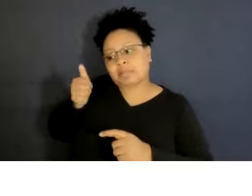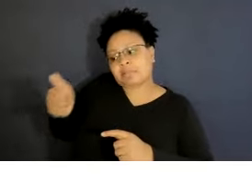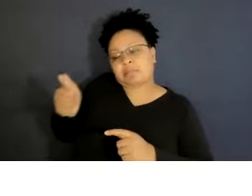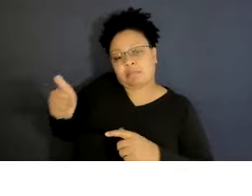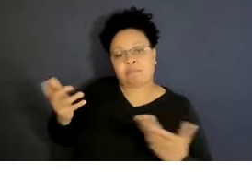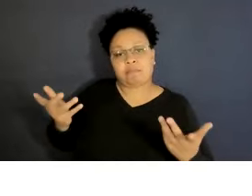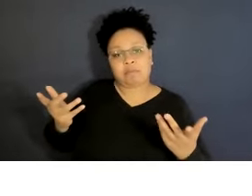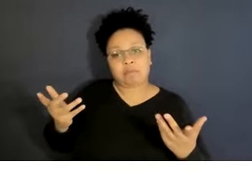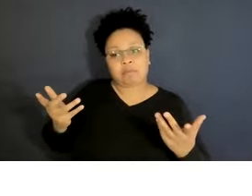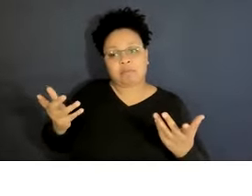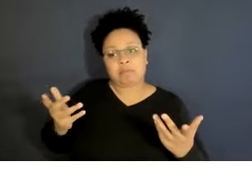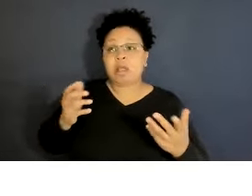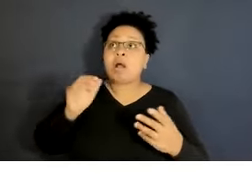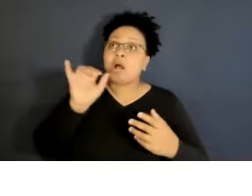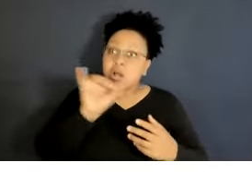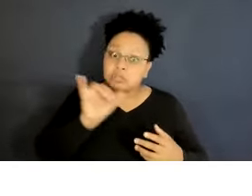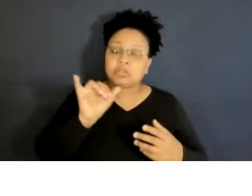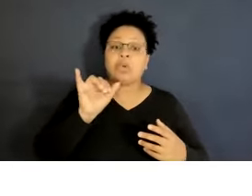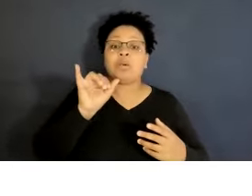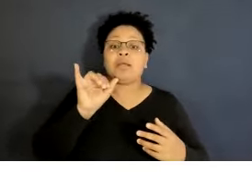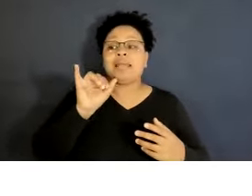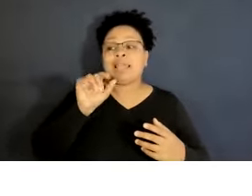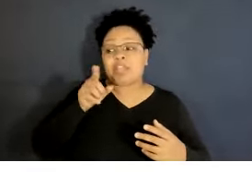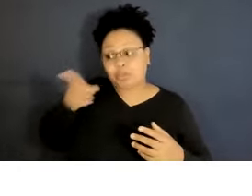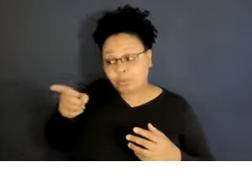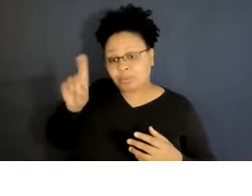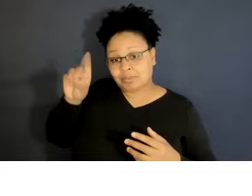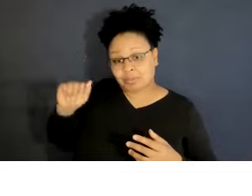especially if you have a child with a disability on top of it.